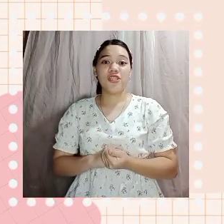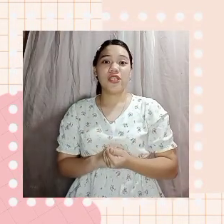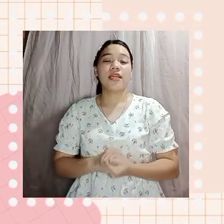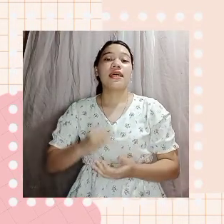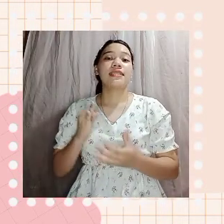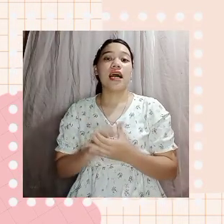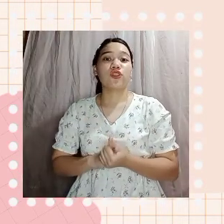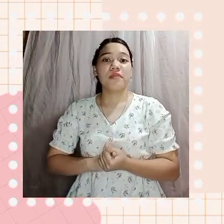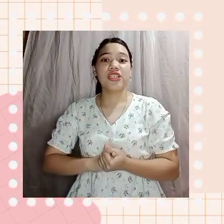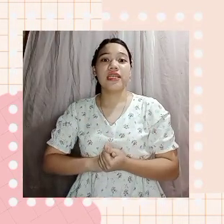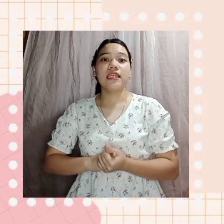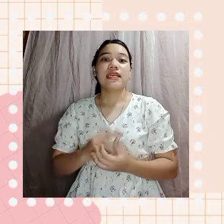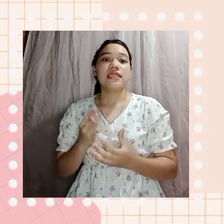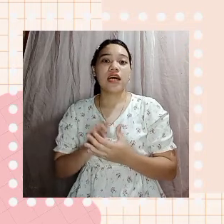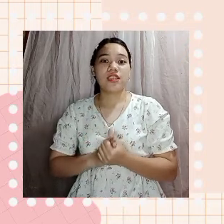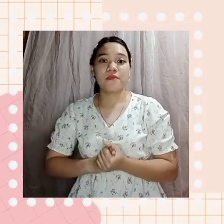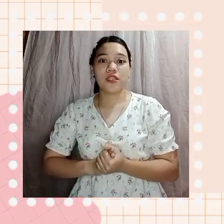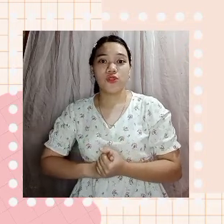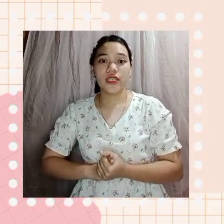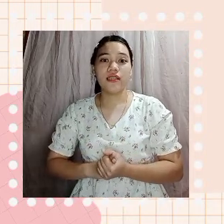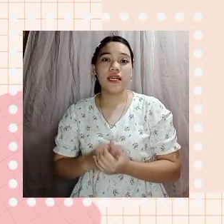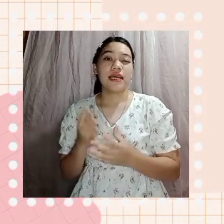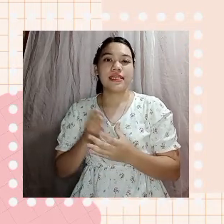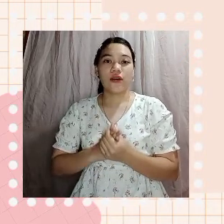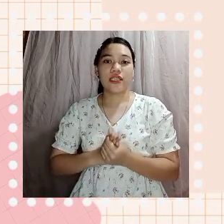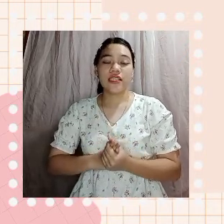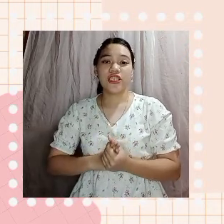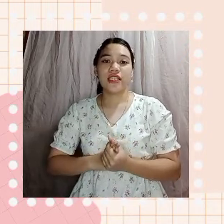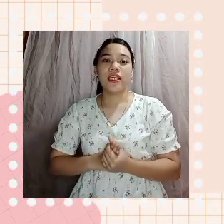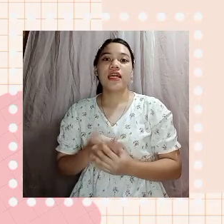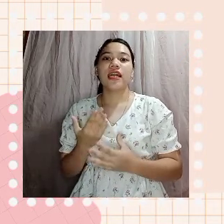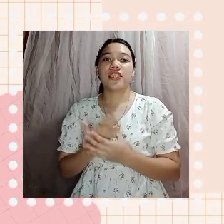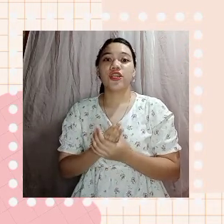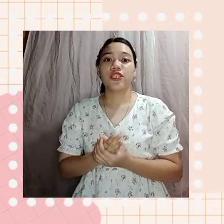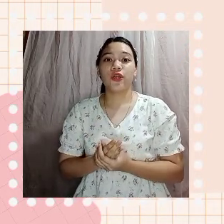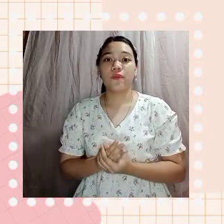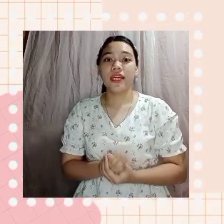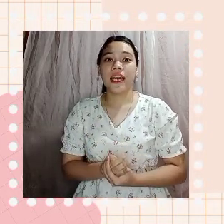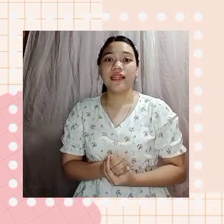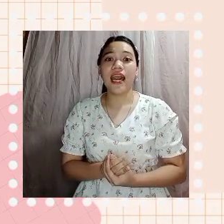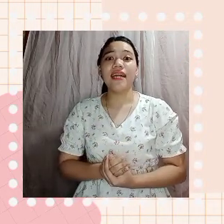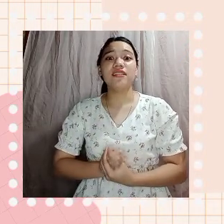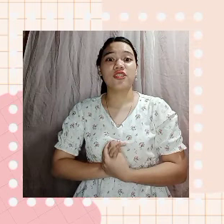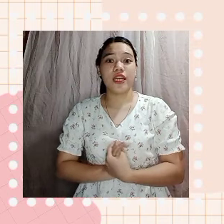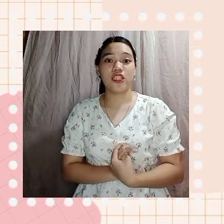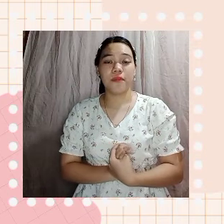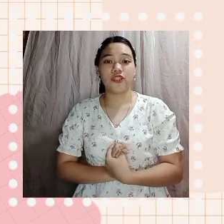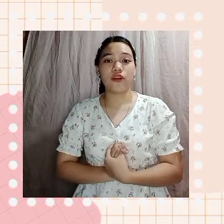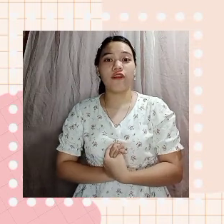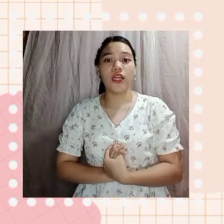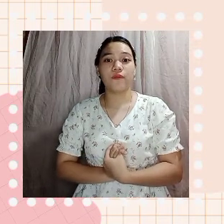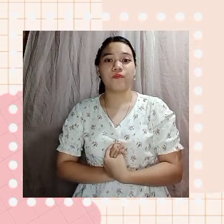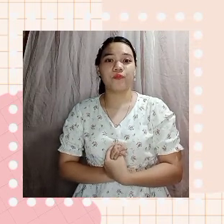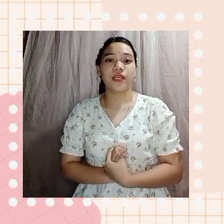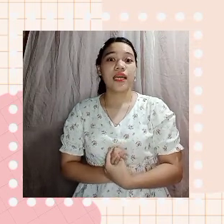unintelligible speech, sound omission, sound substitution, sound addition, gesturing to communicate, and strange speech